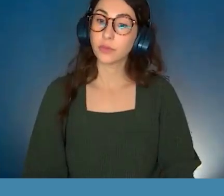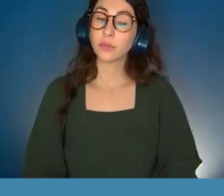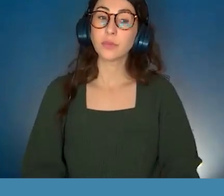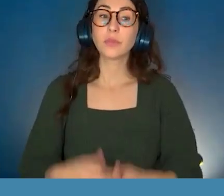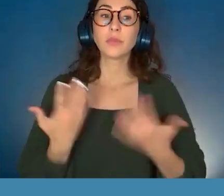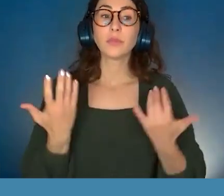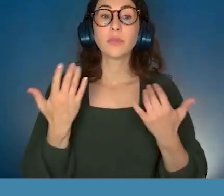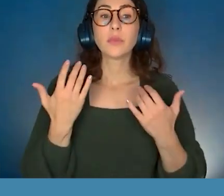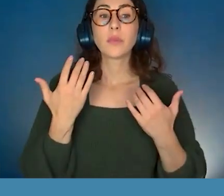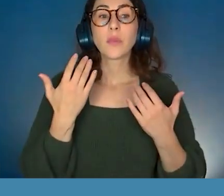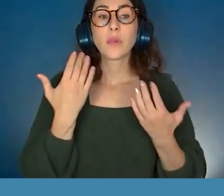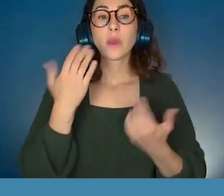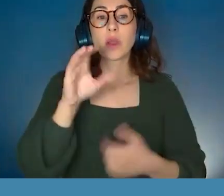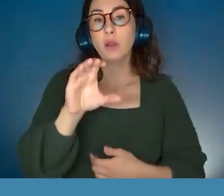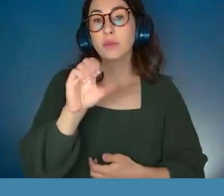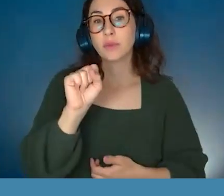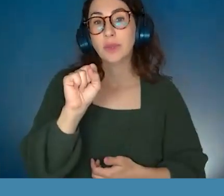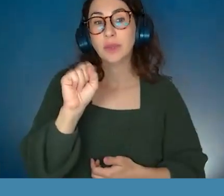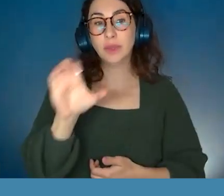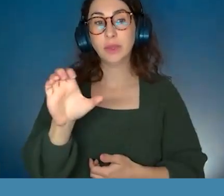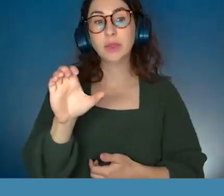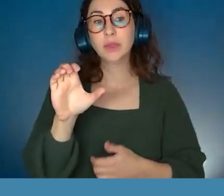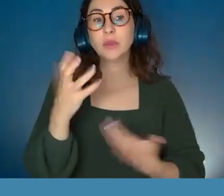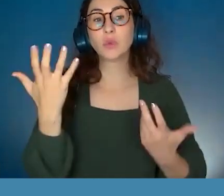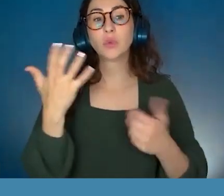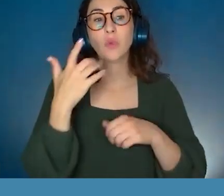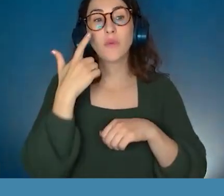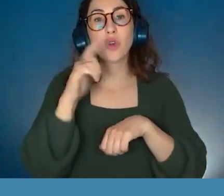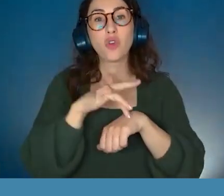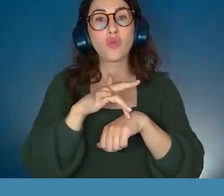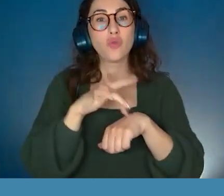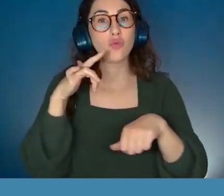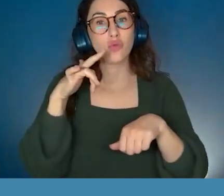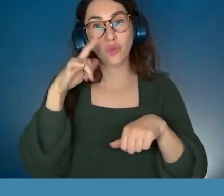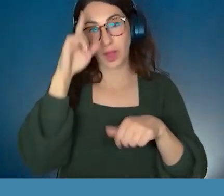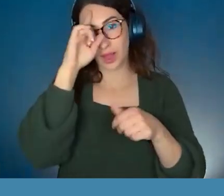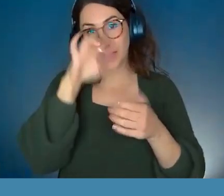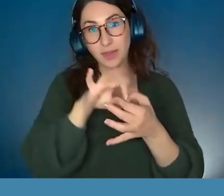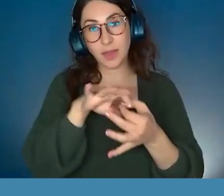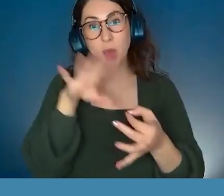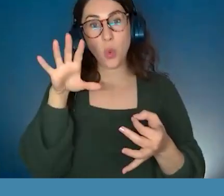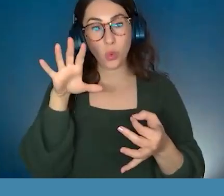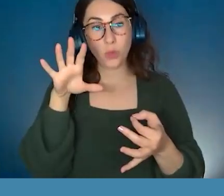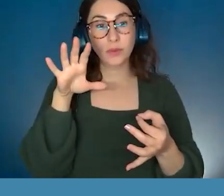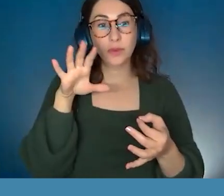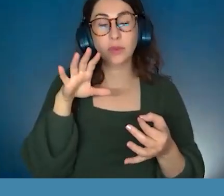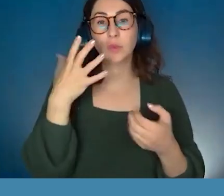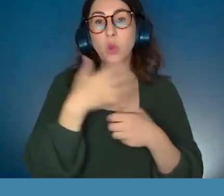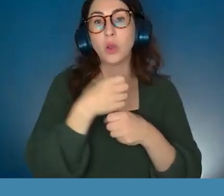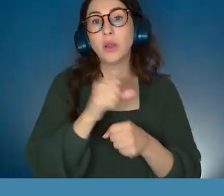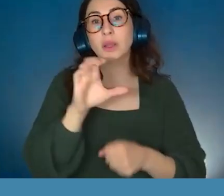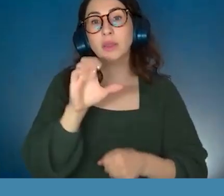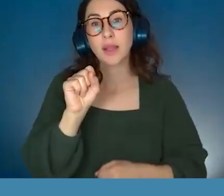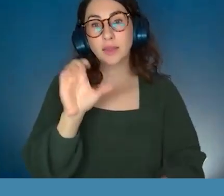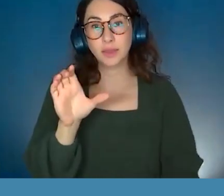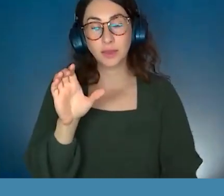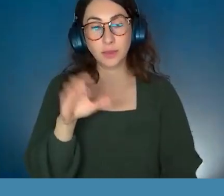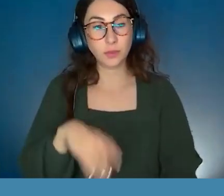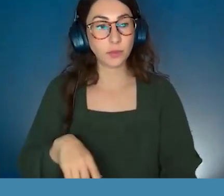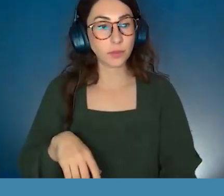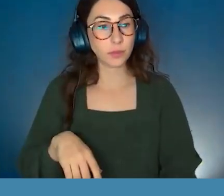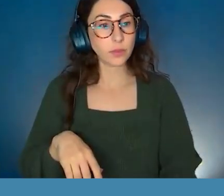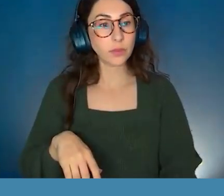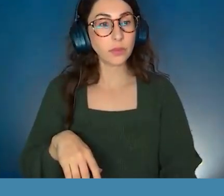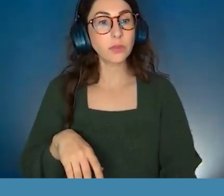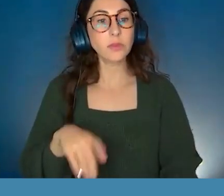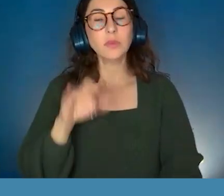services are coordinated specialty care for early psychosis, or CSCs. Now, CSCs are recovery-oriented